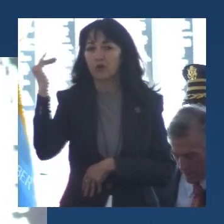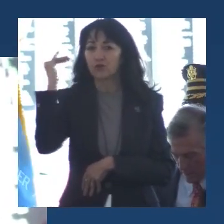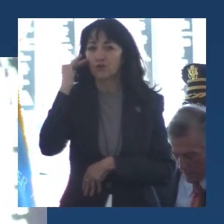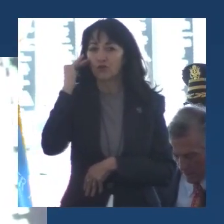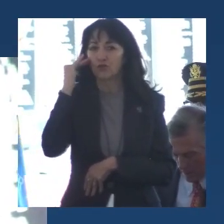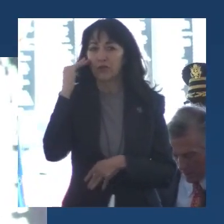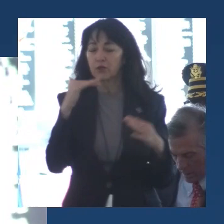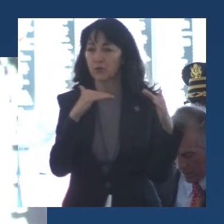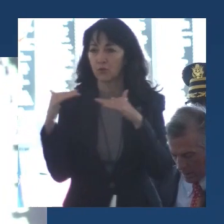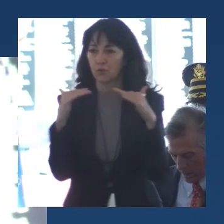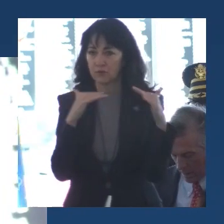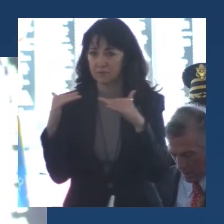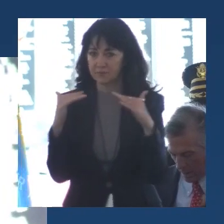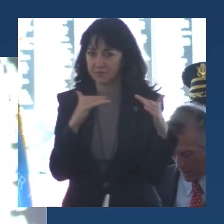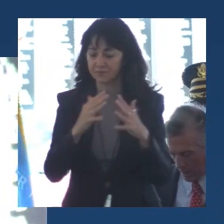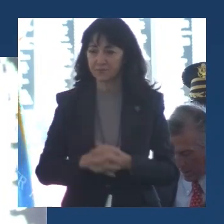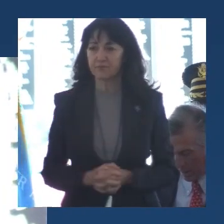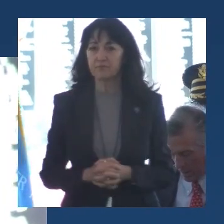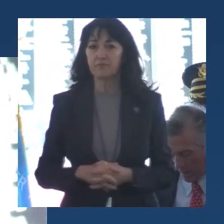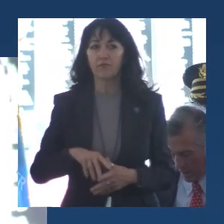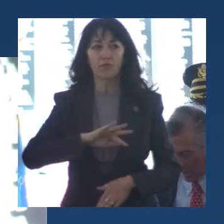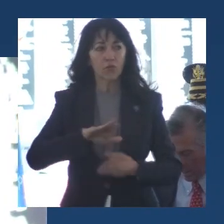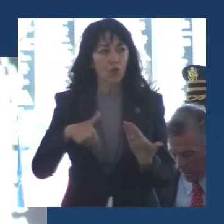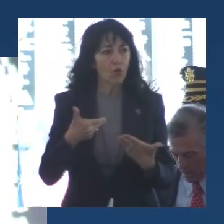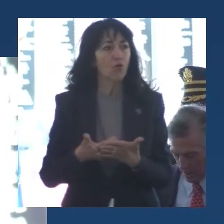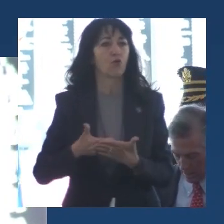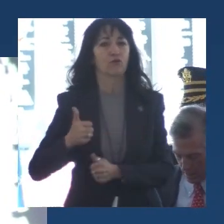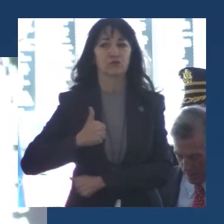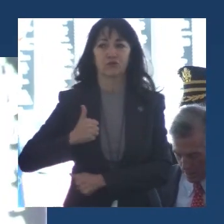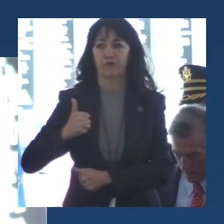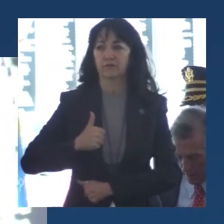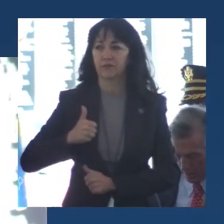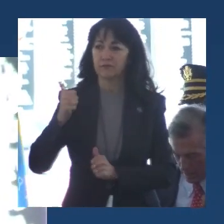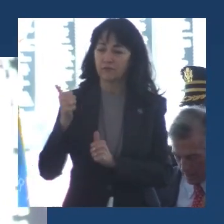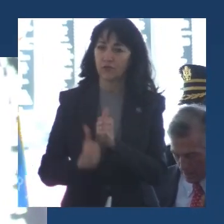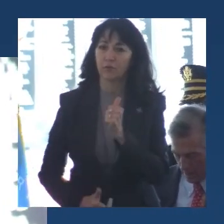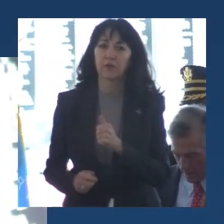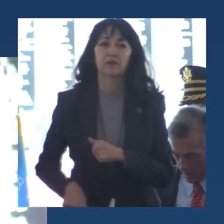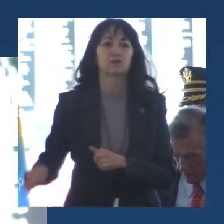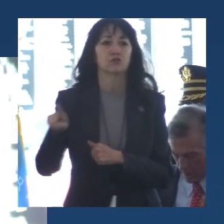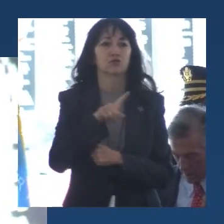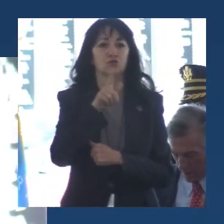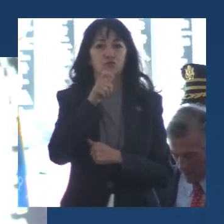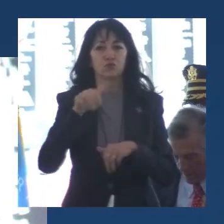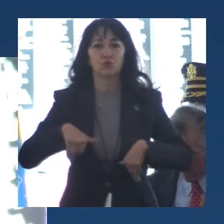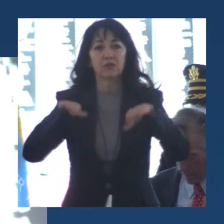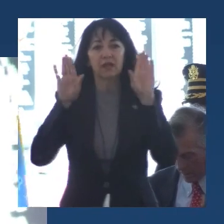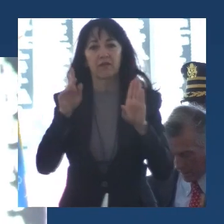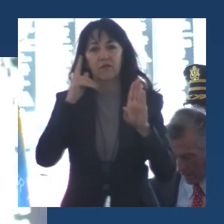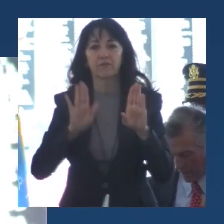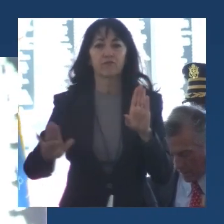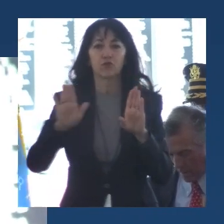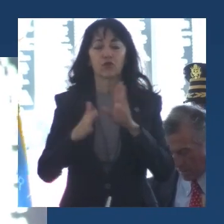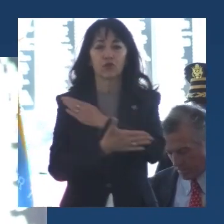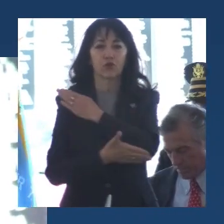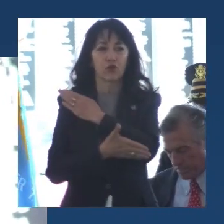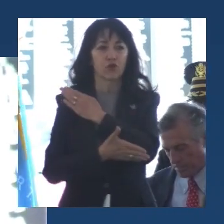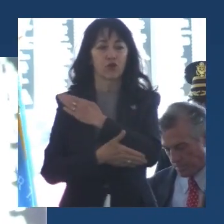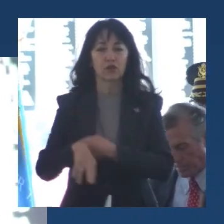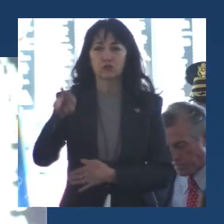also remember all service members from every branch who gave all for their great country, the United States of